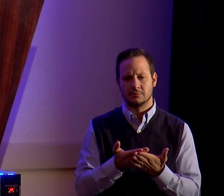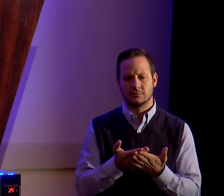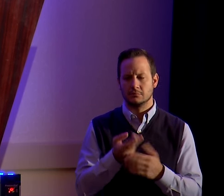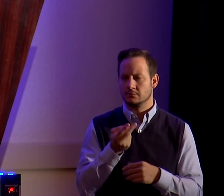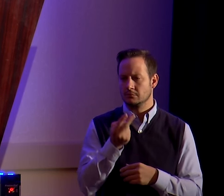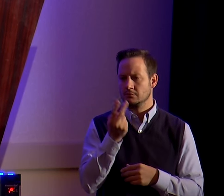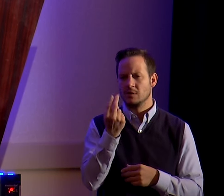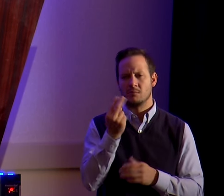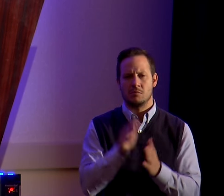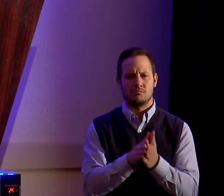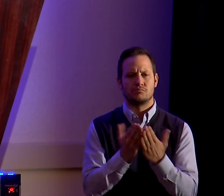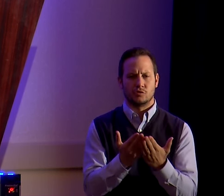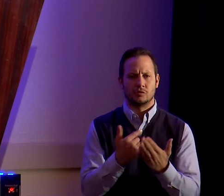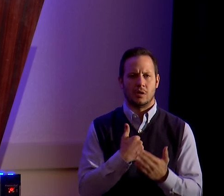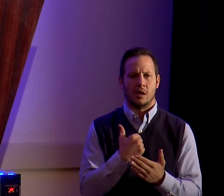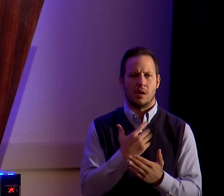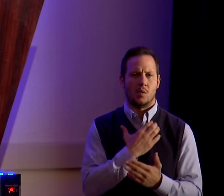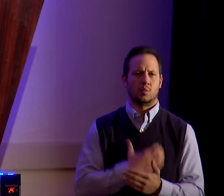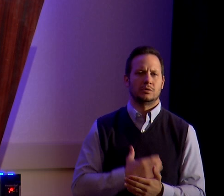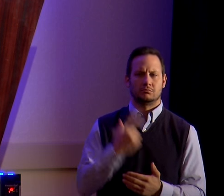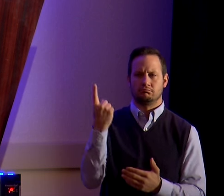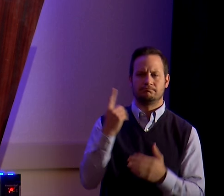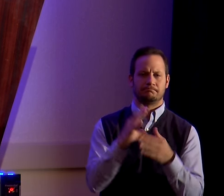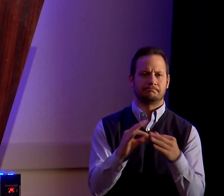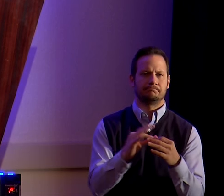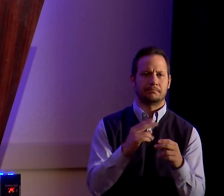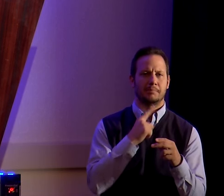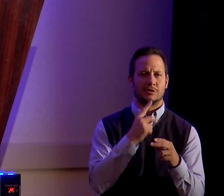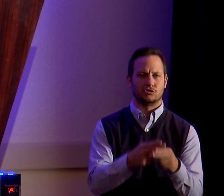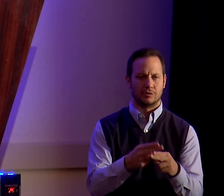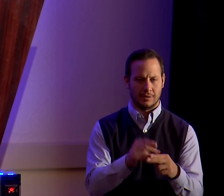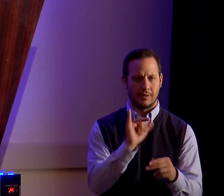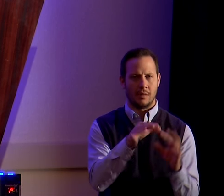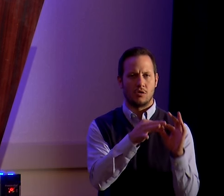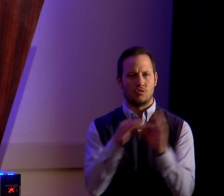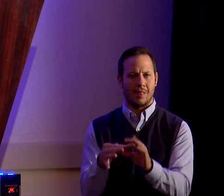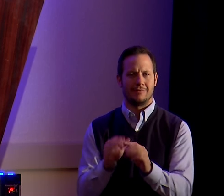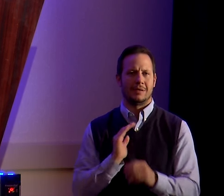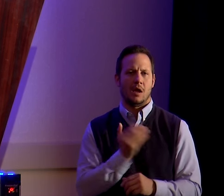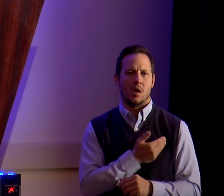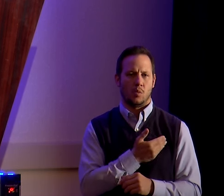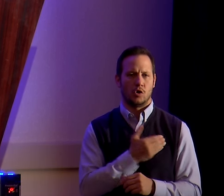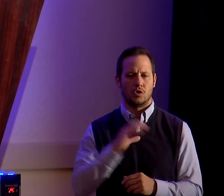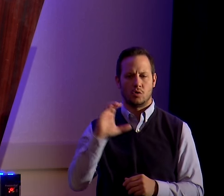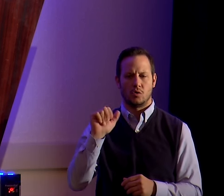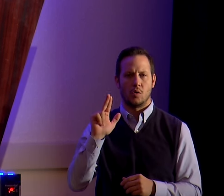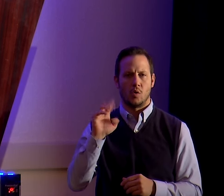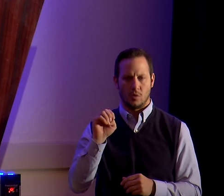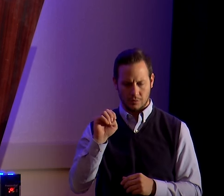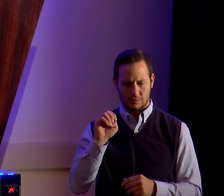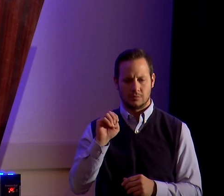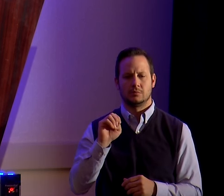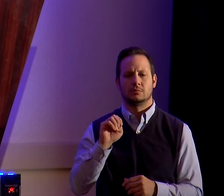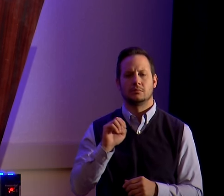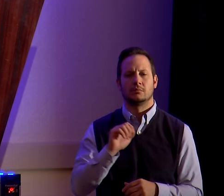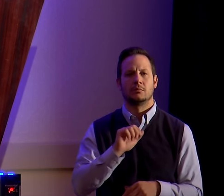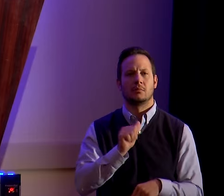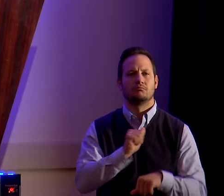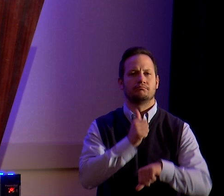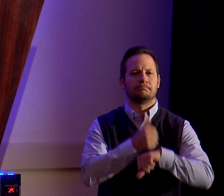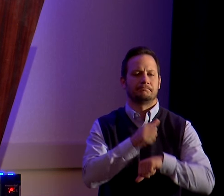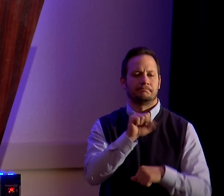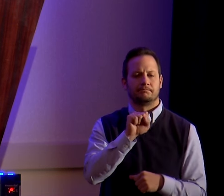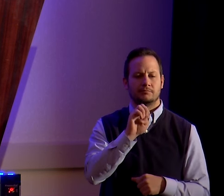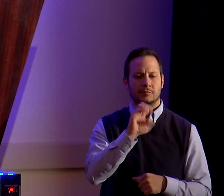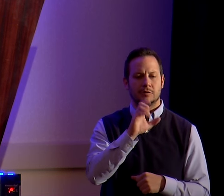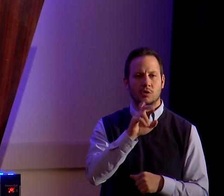a couple of books that I wish were mentioned that is relevant to our cause of secularism and